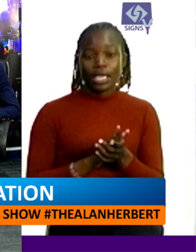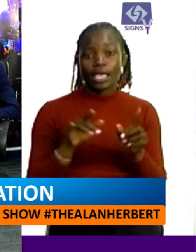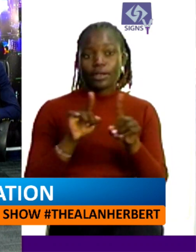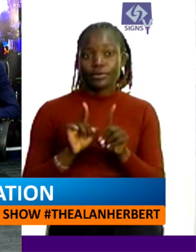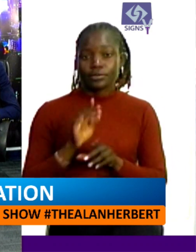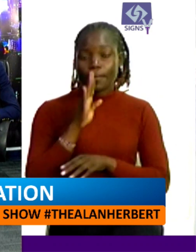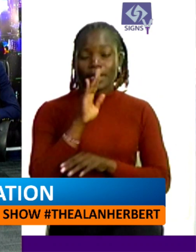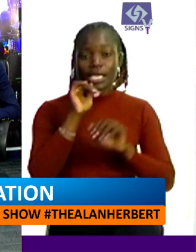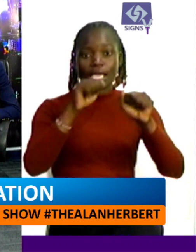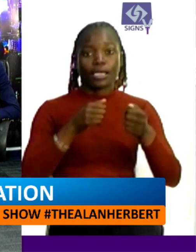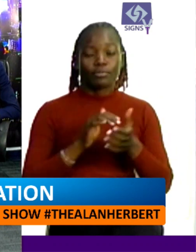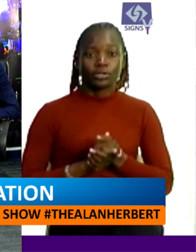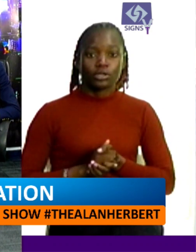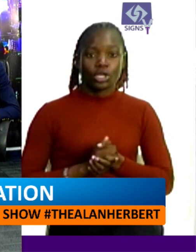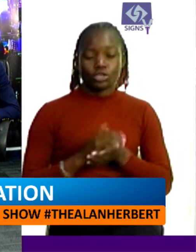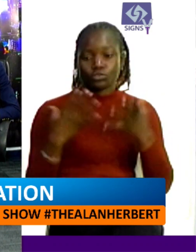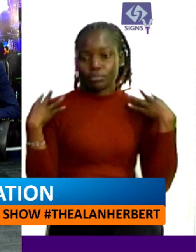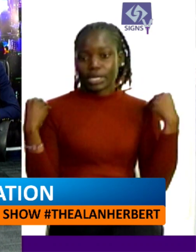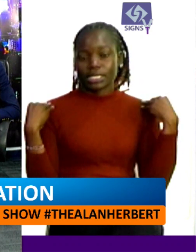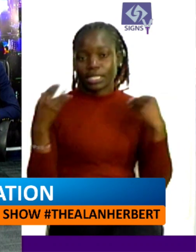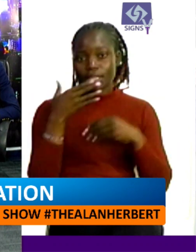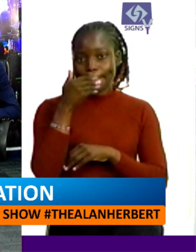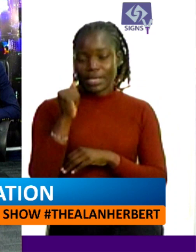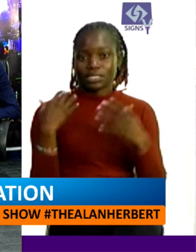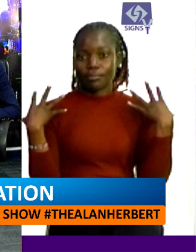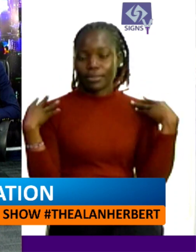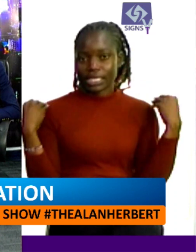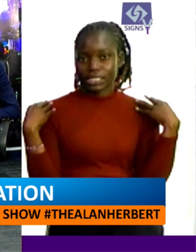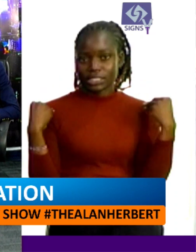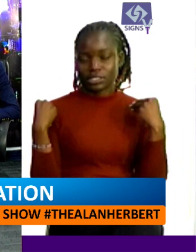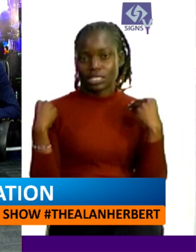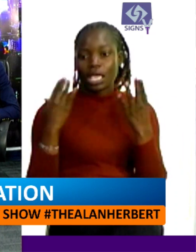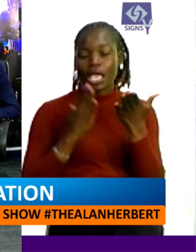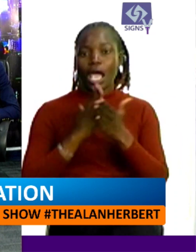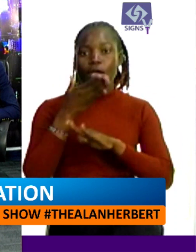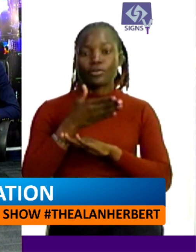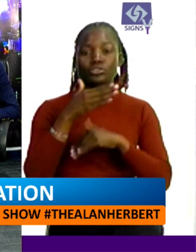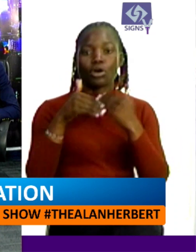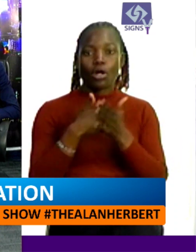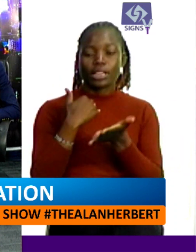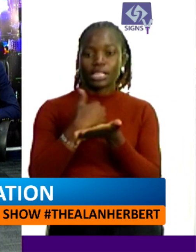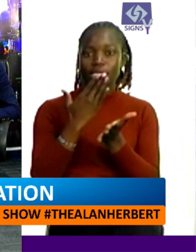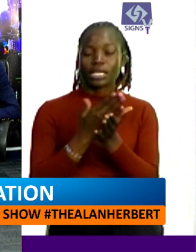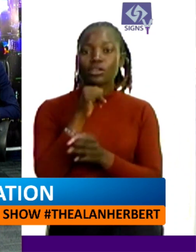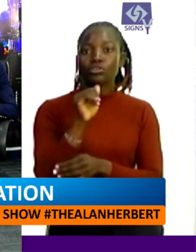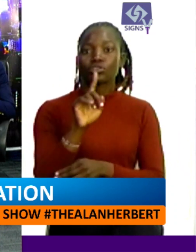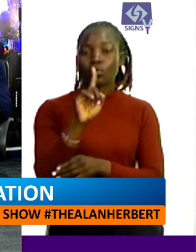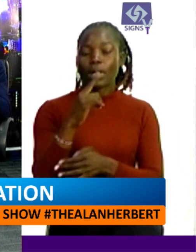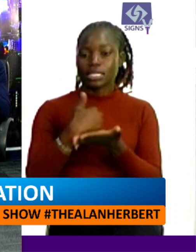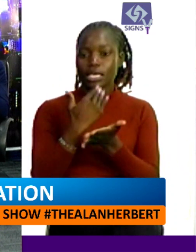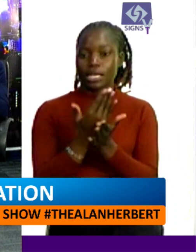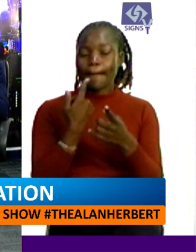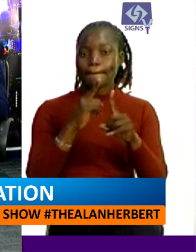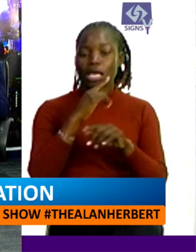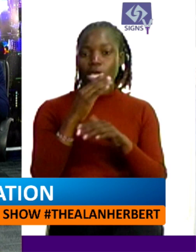able to put into practice the best practices across all sectors, not just one sector but across